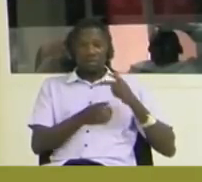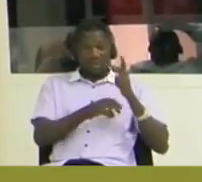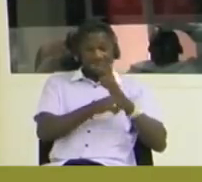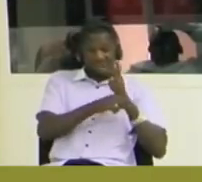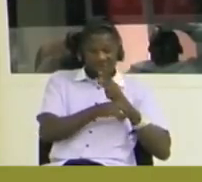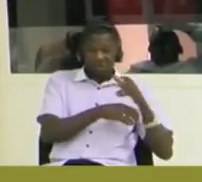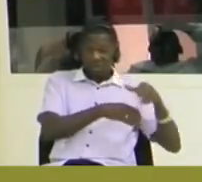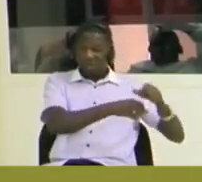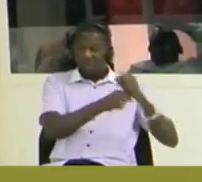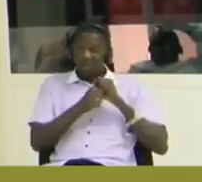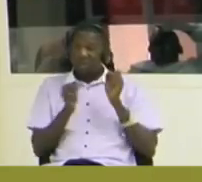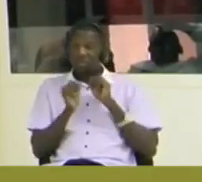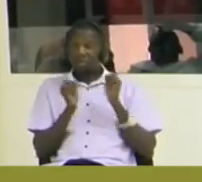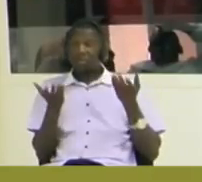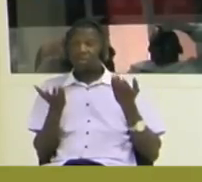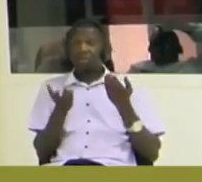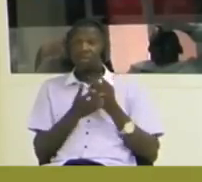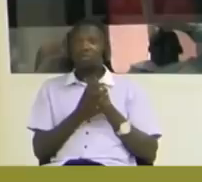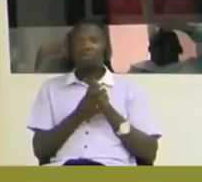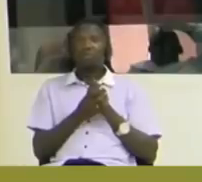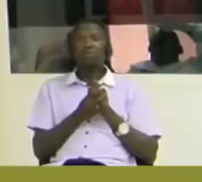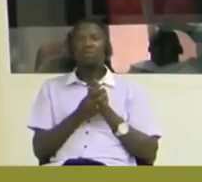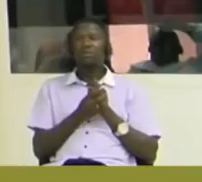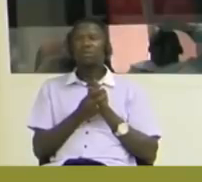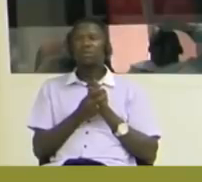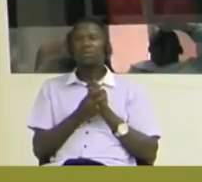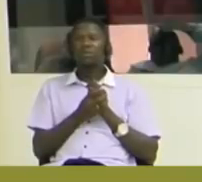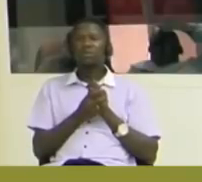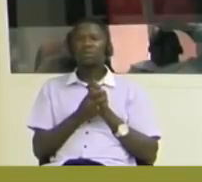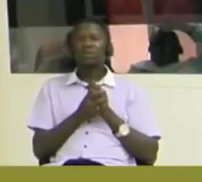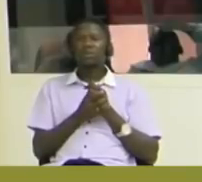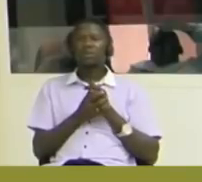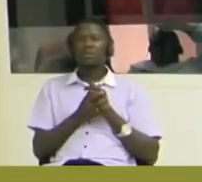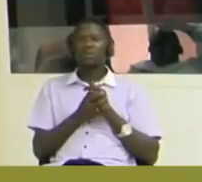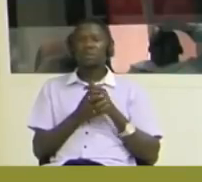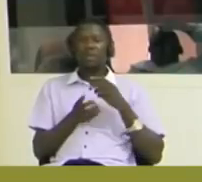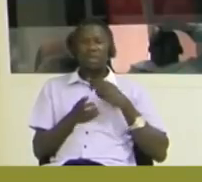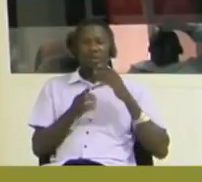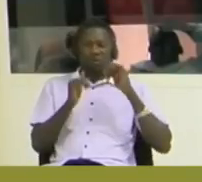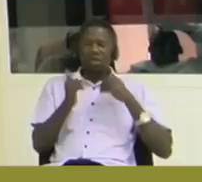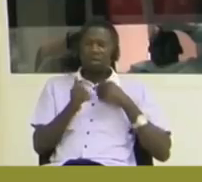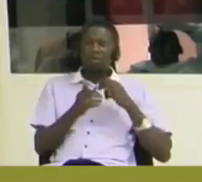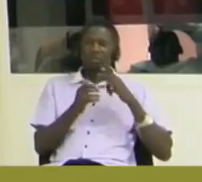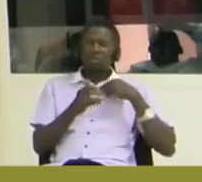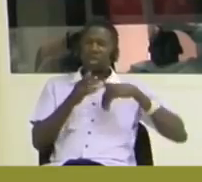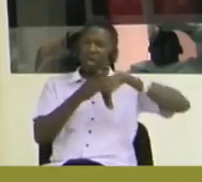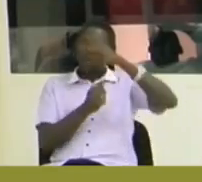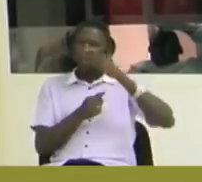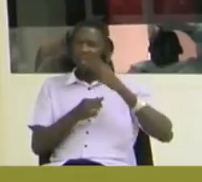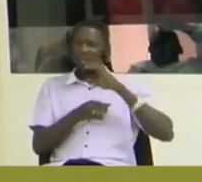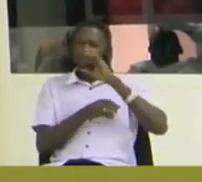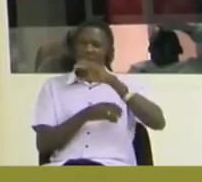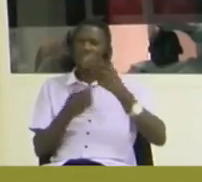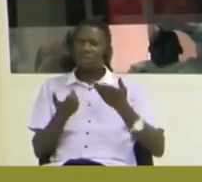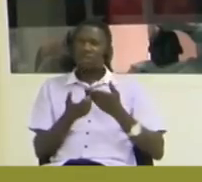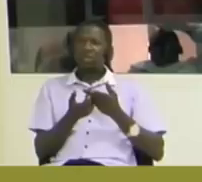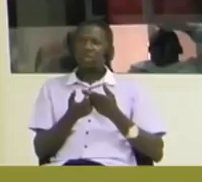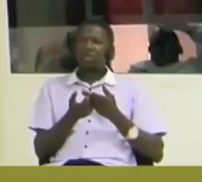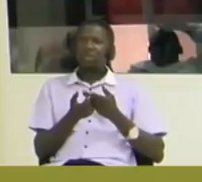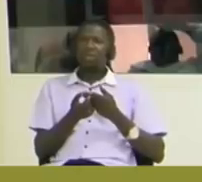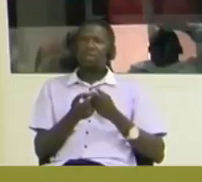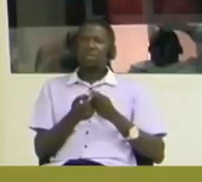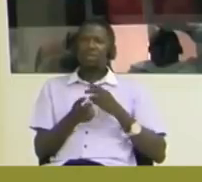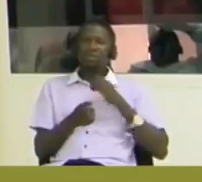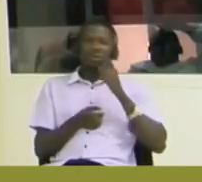withdrawn. Ibu Jalo was out of the country. Precisely, that makes it even a whole lot easier, because the person to guard